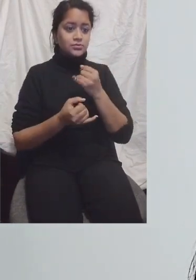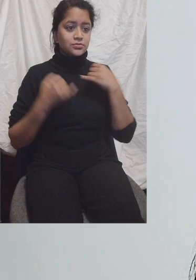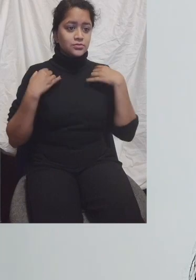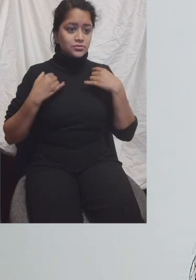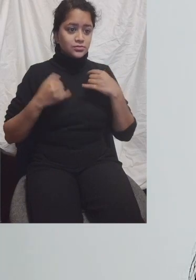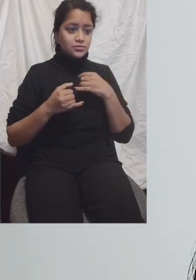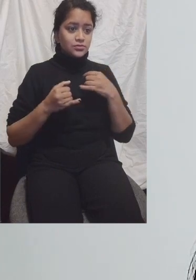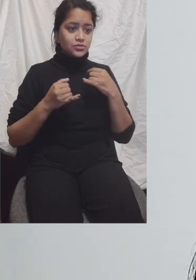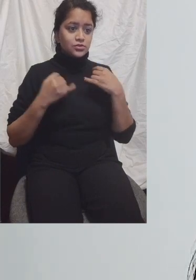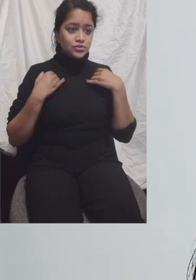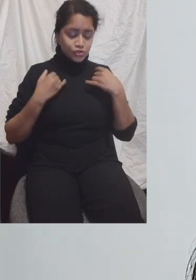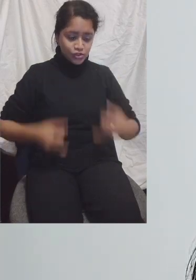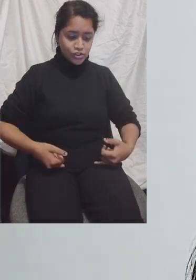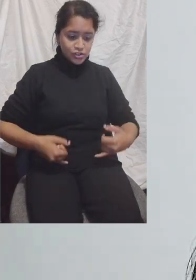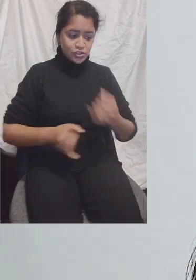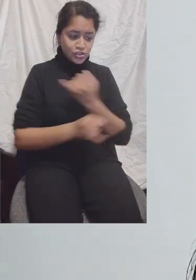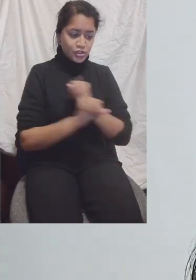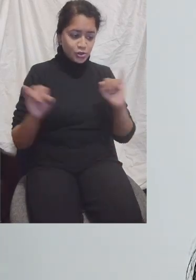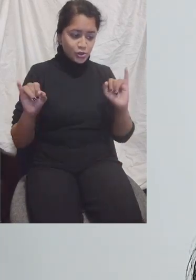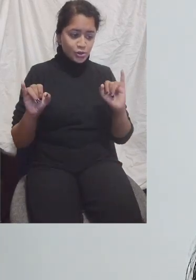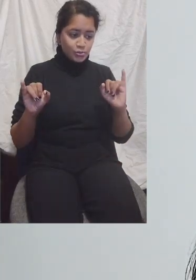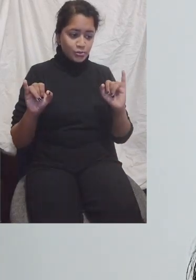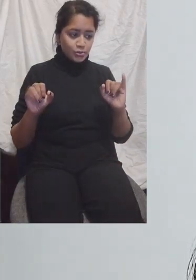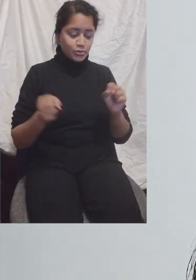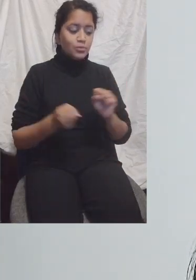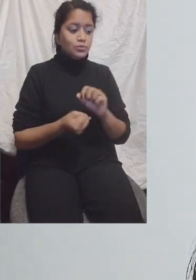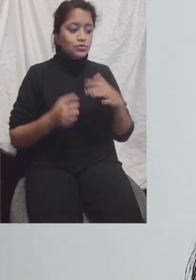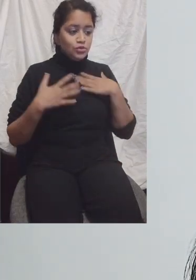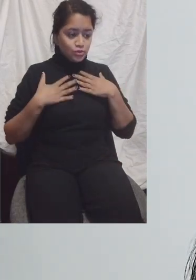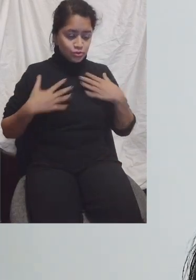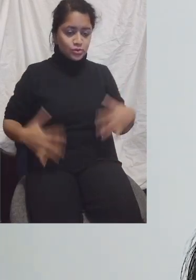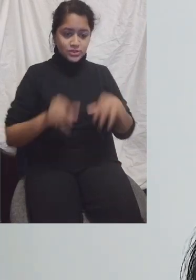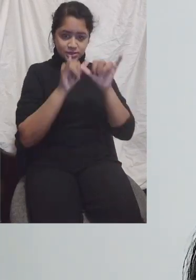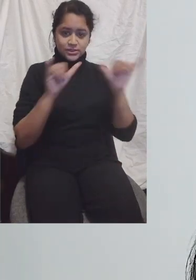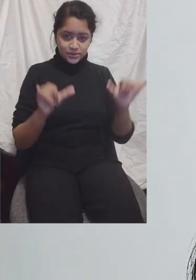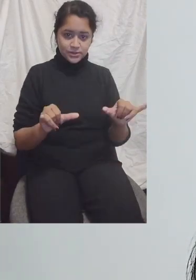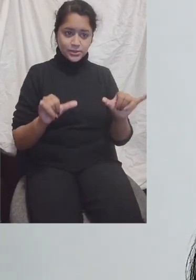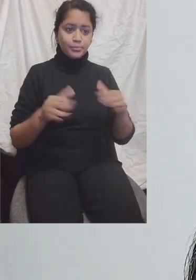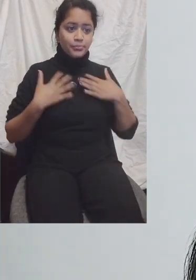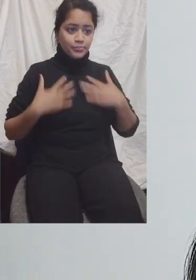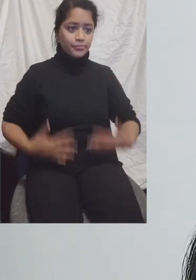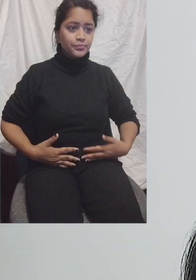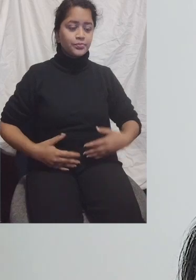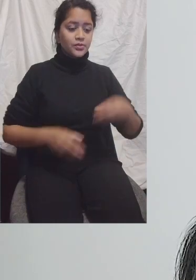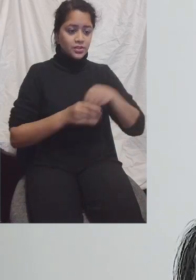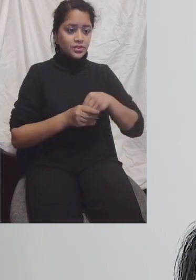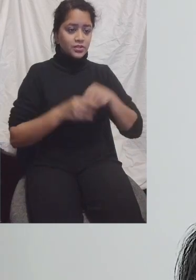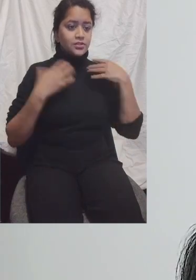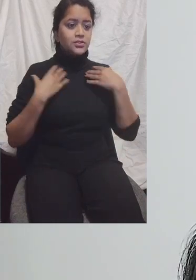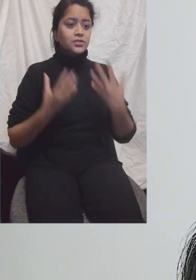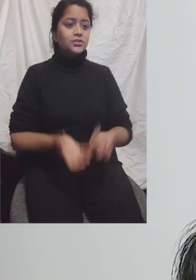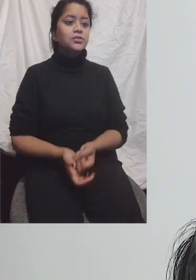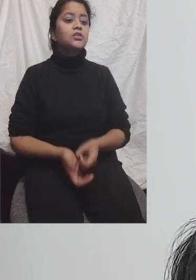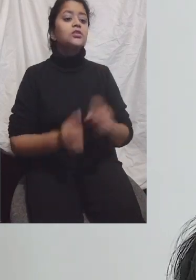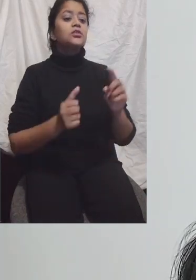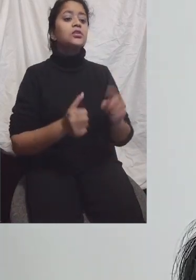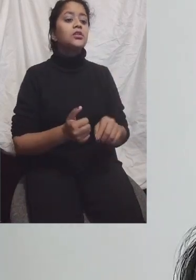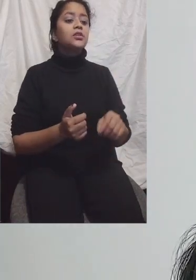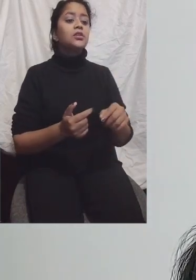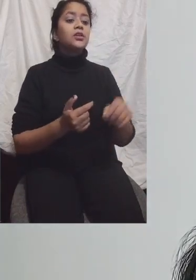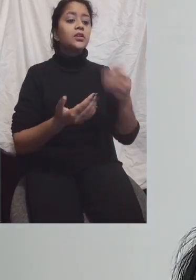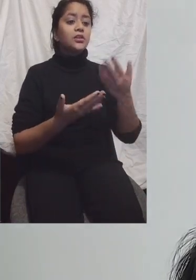you were a baby, they want to booster your immune system so that they grow up to be big and strong.